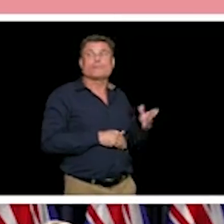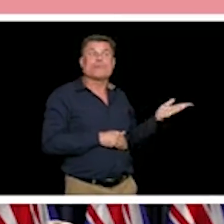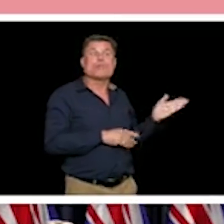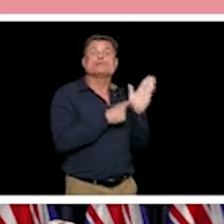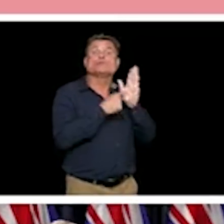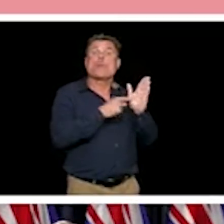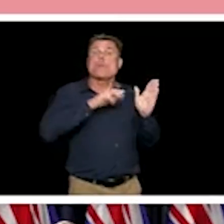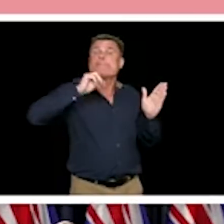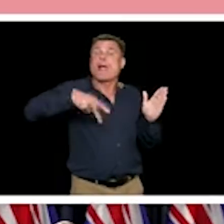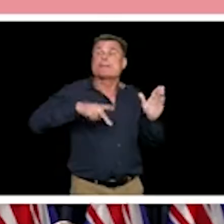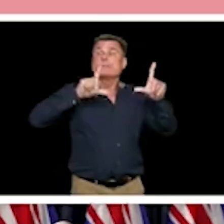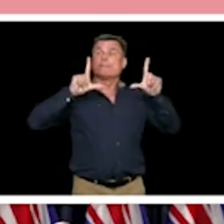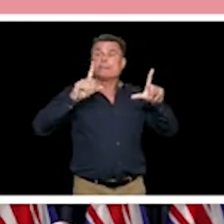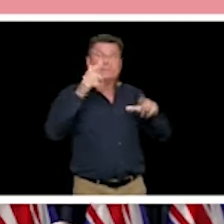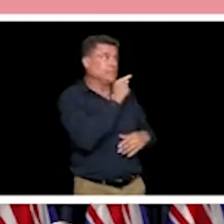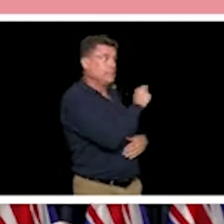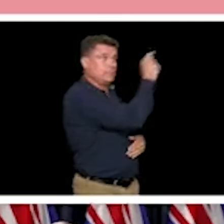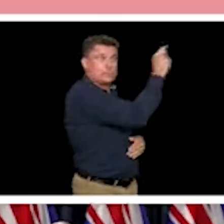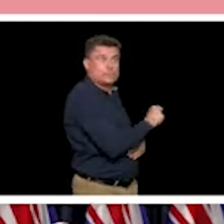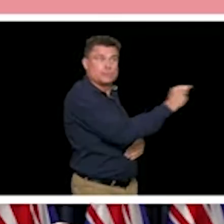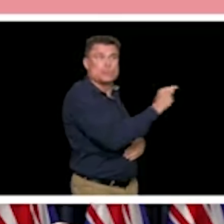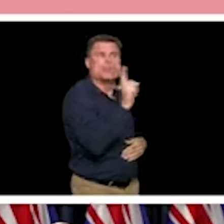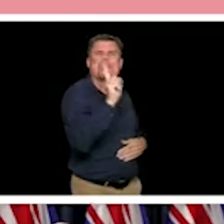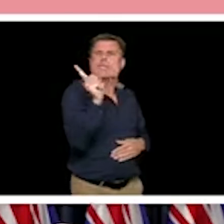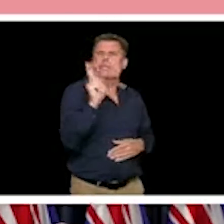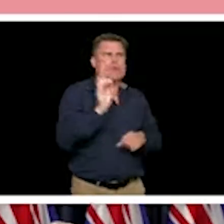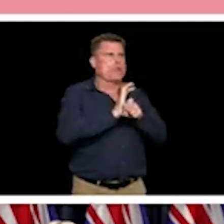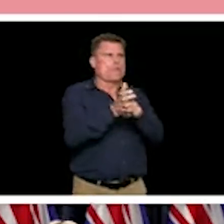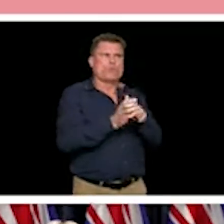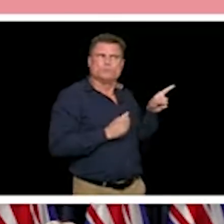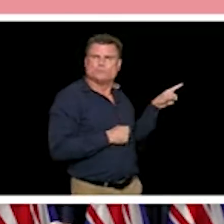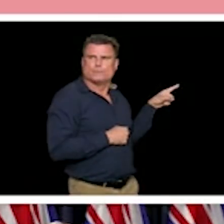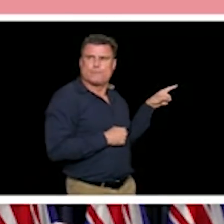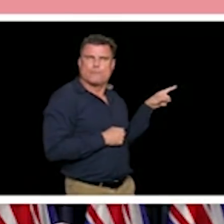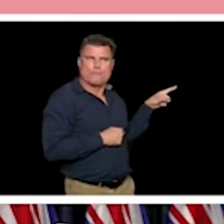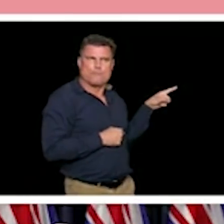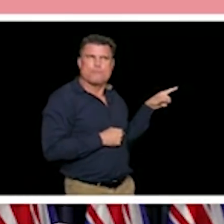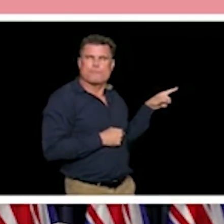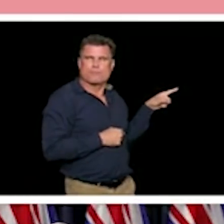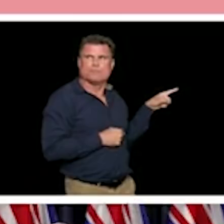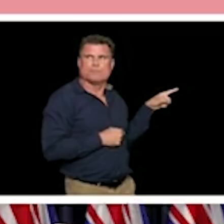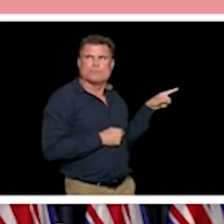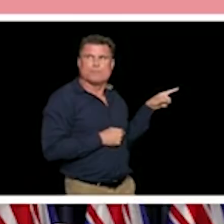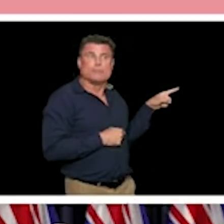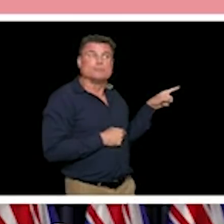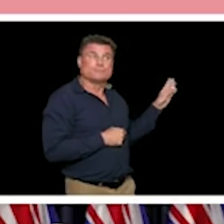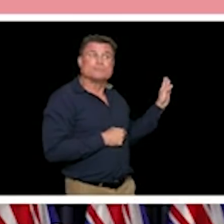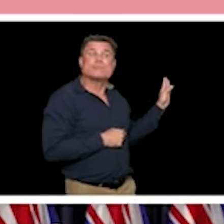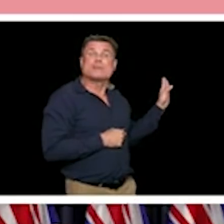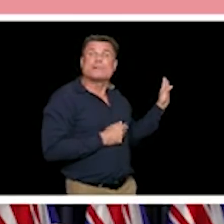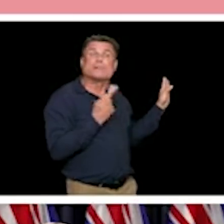geographic distribution of our cases by health service delivery area, of where the person